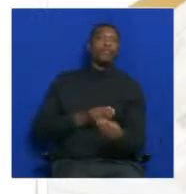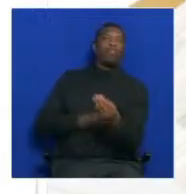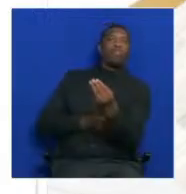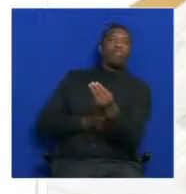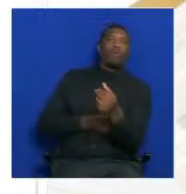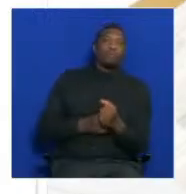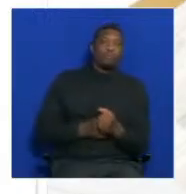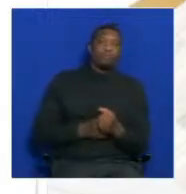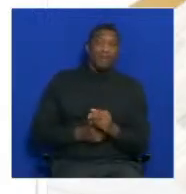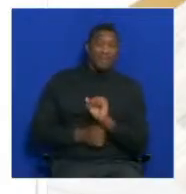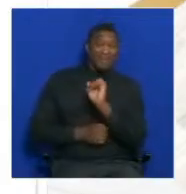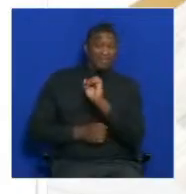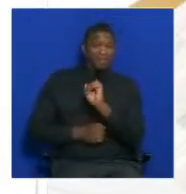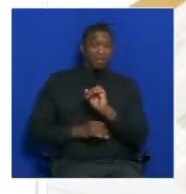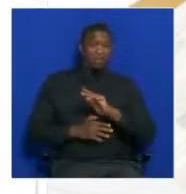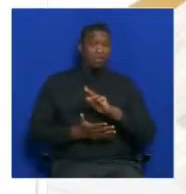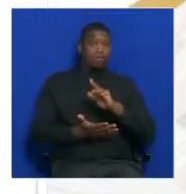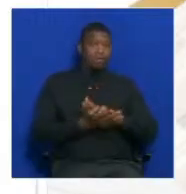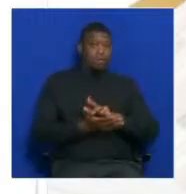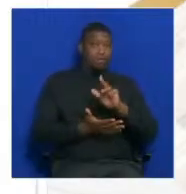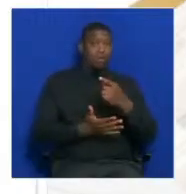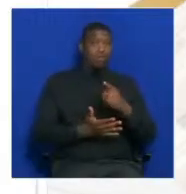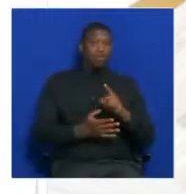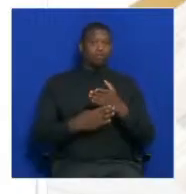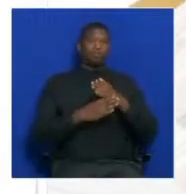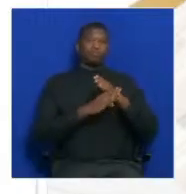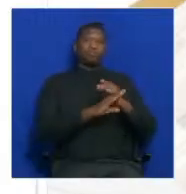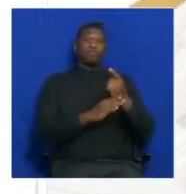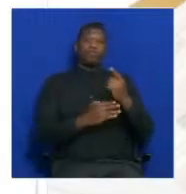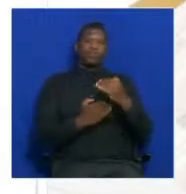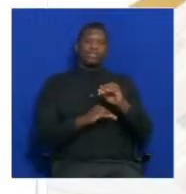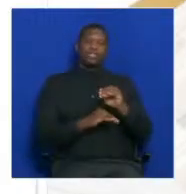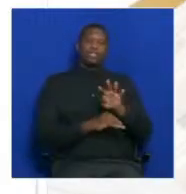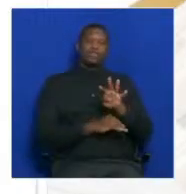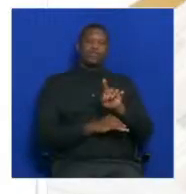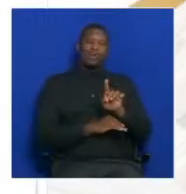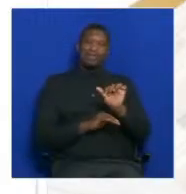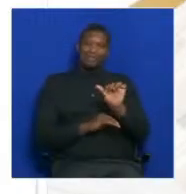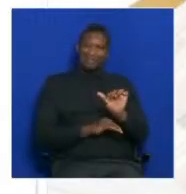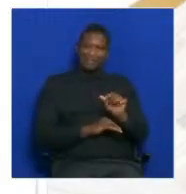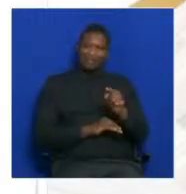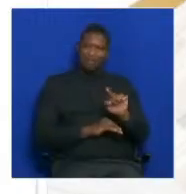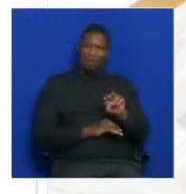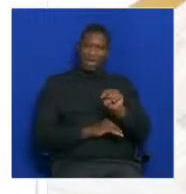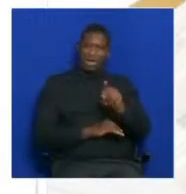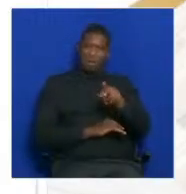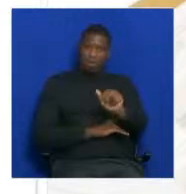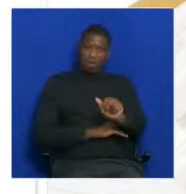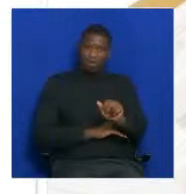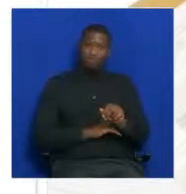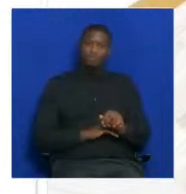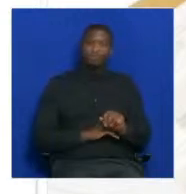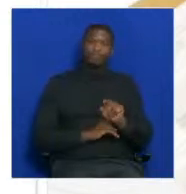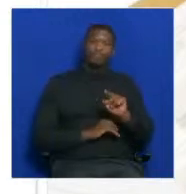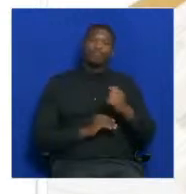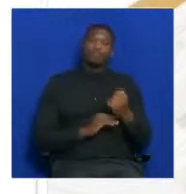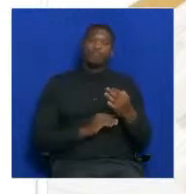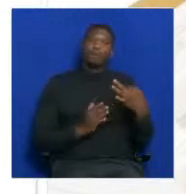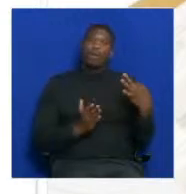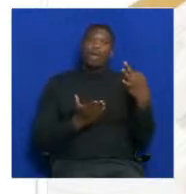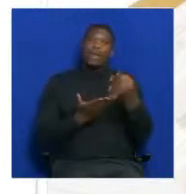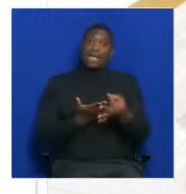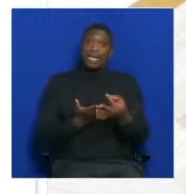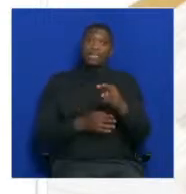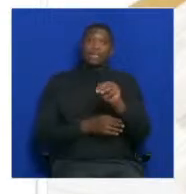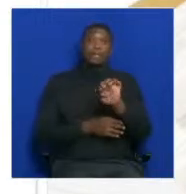was for the contravention of Section 41(6) of the NPA Act. The application memo indicates that